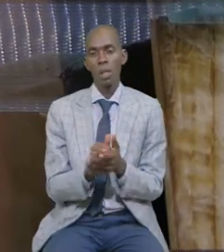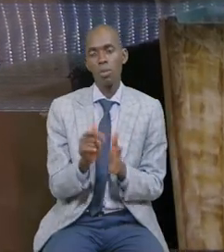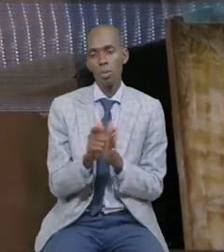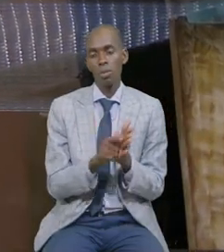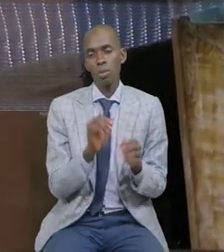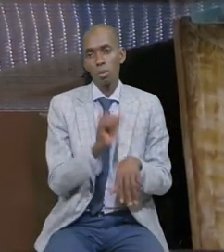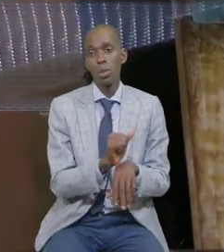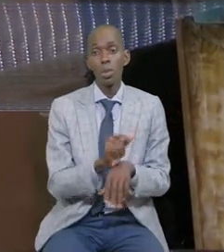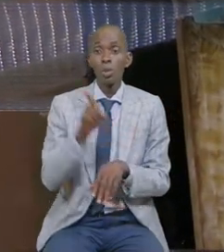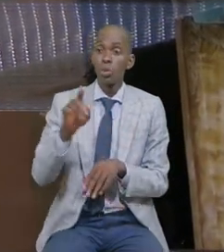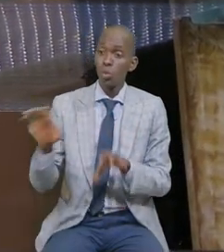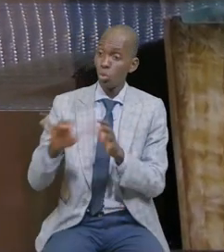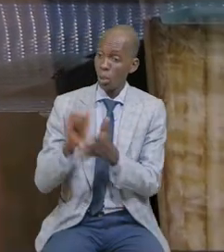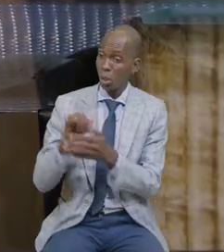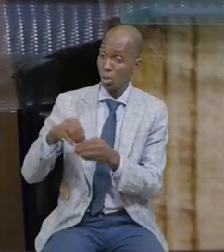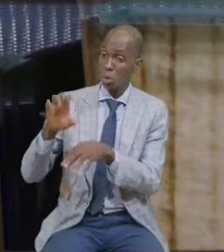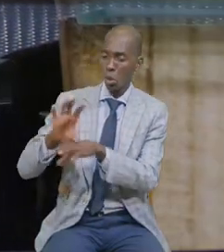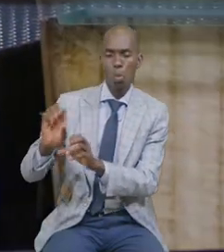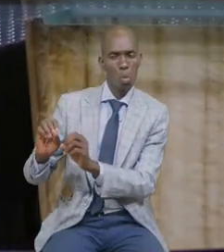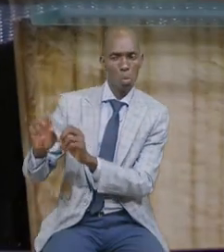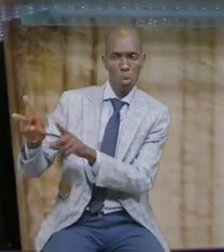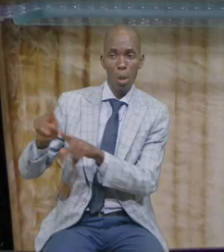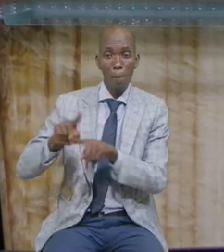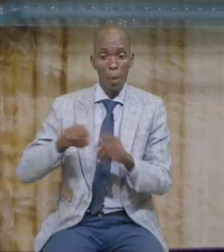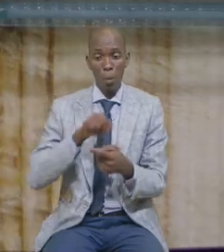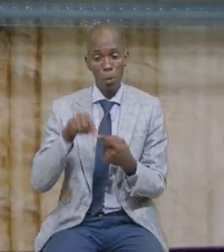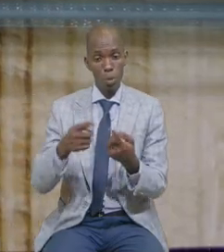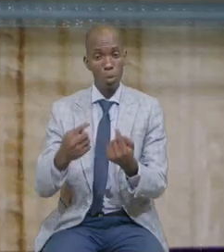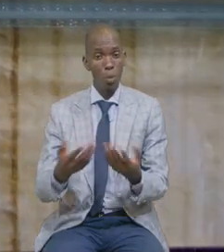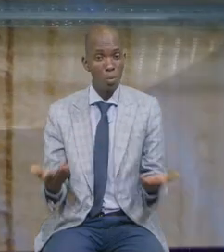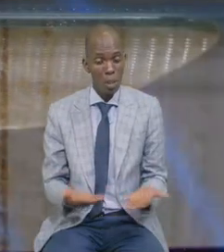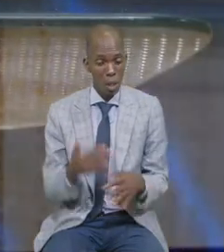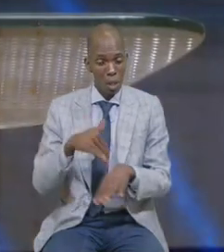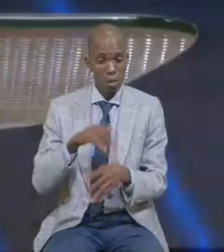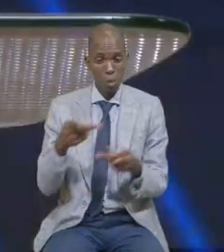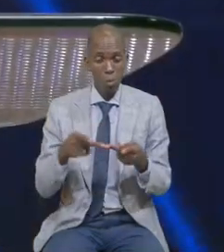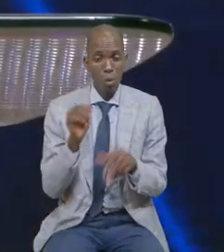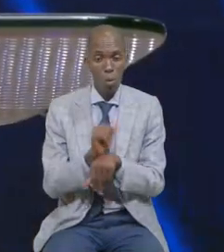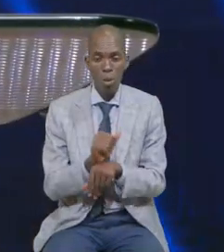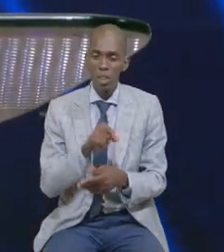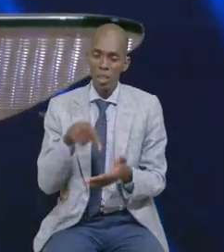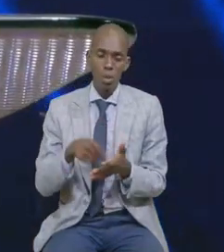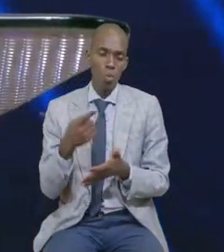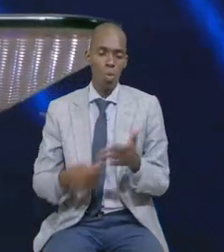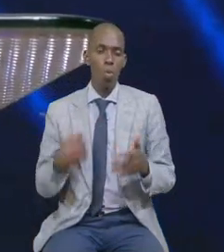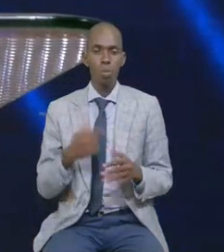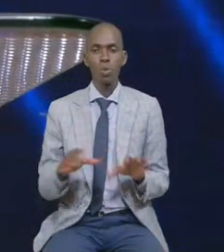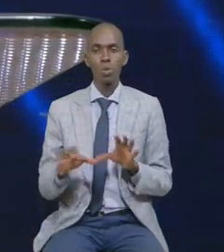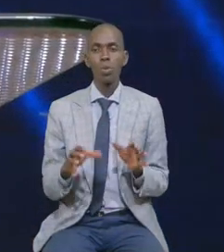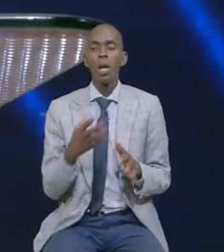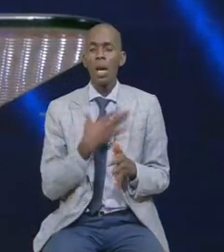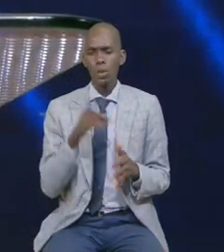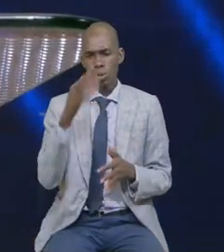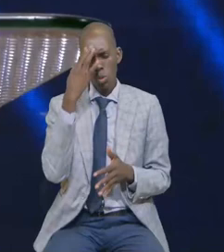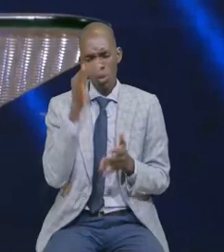church, do that over there. But when you come here, this is what you do. And it's contrary to the word of